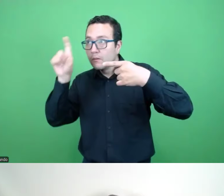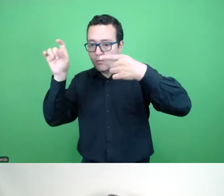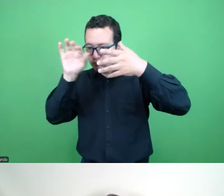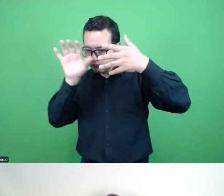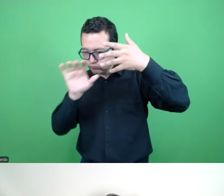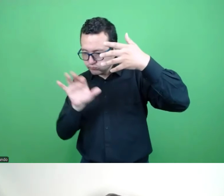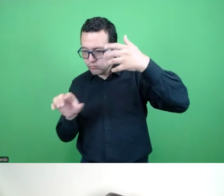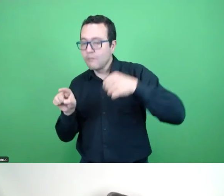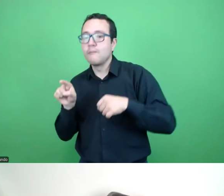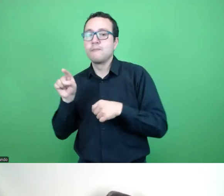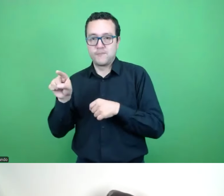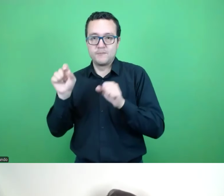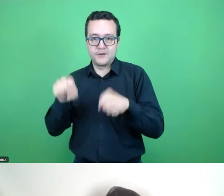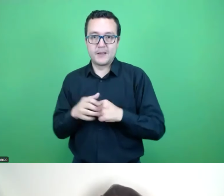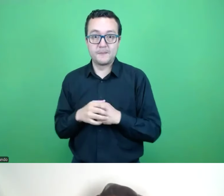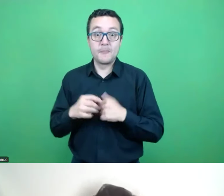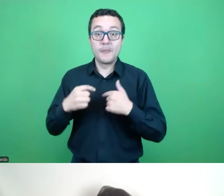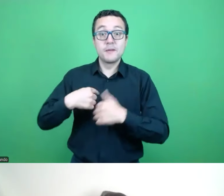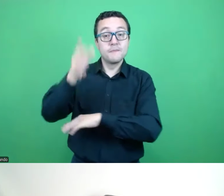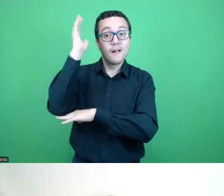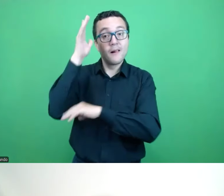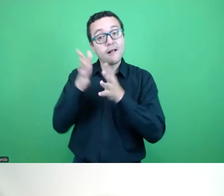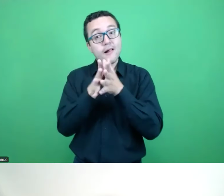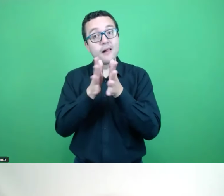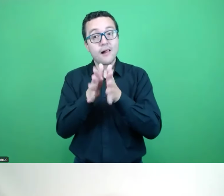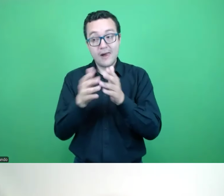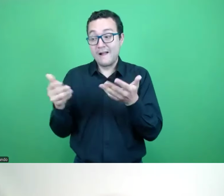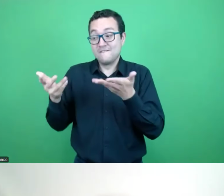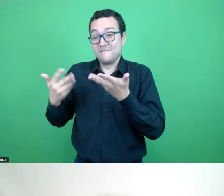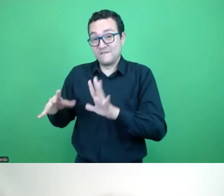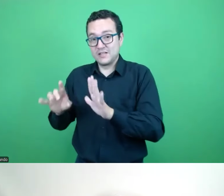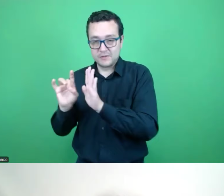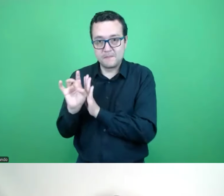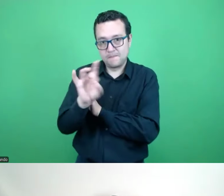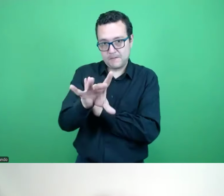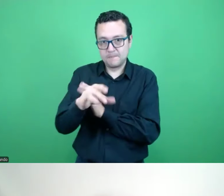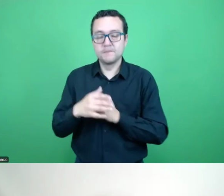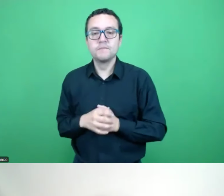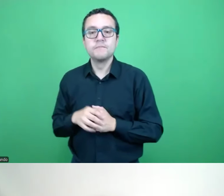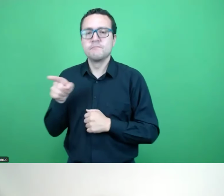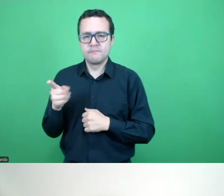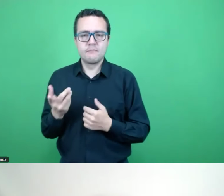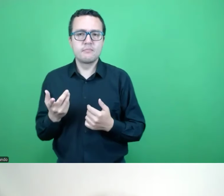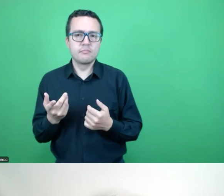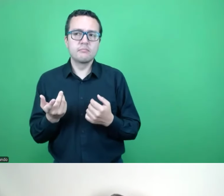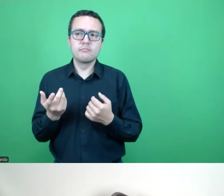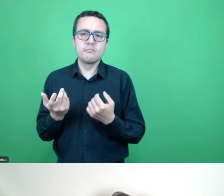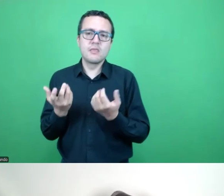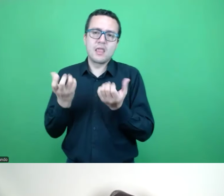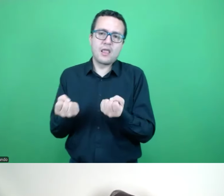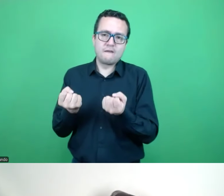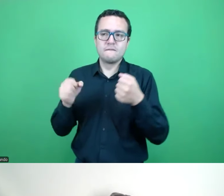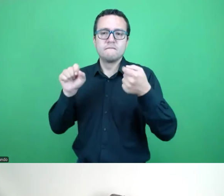thematic sessions throughout the 2 days of the Global Disability Summit and the 1 day of the Civil